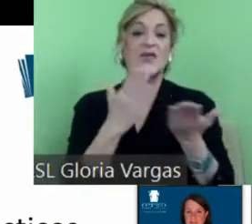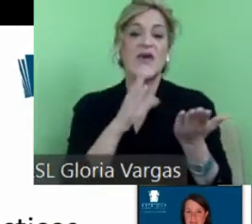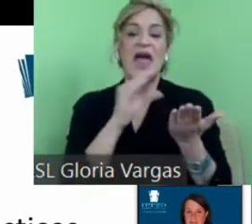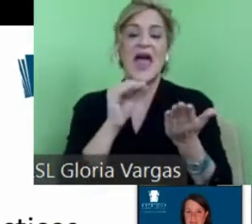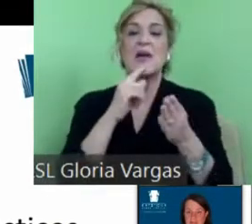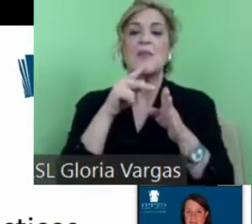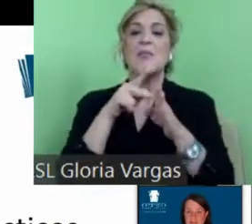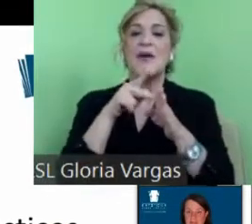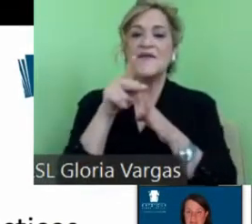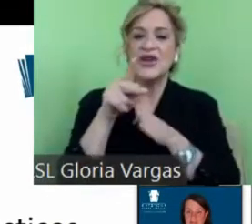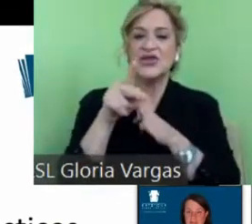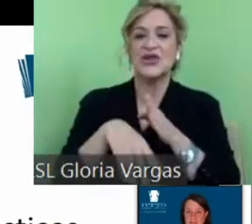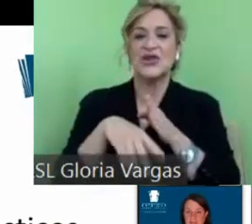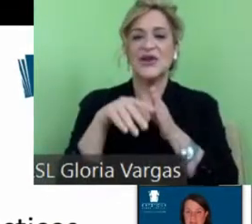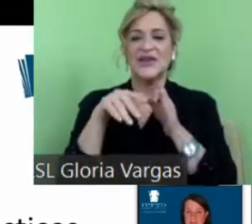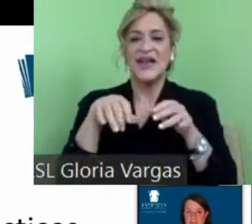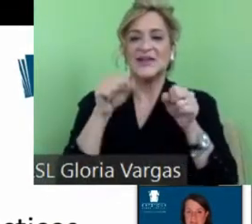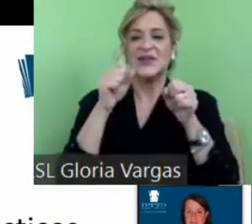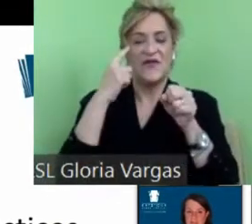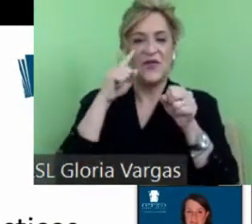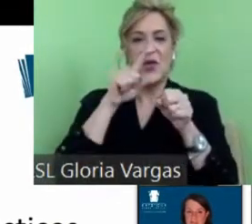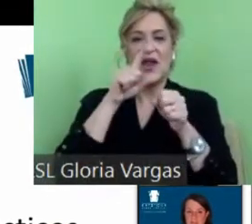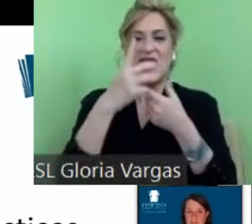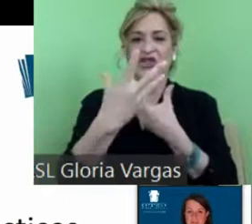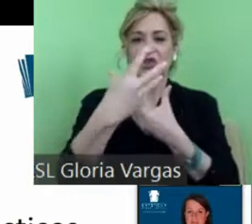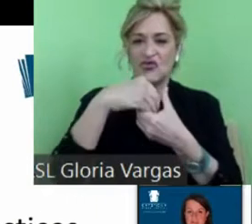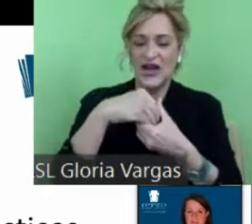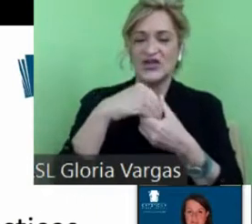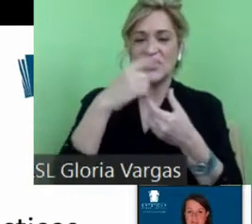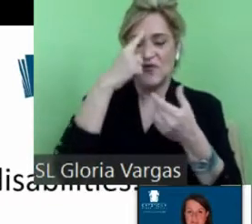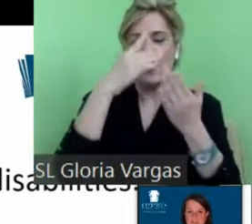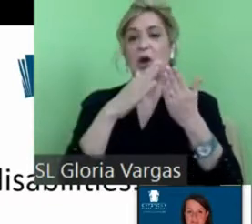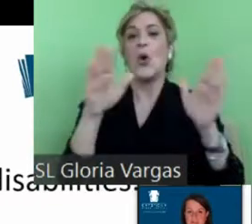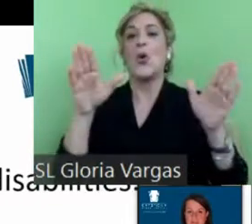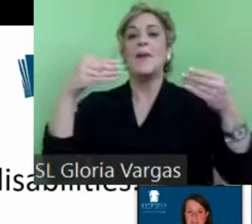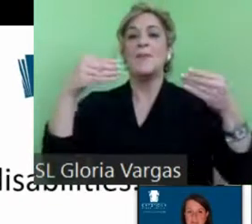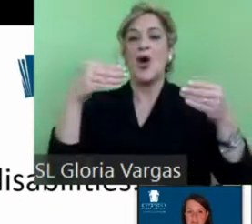professional rehabilitation for integration in open labor market. Next slide, please.